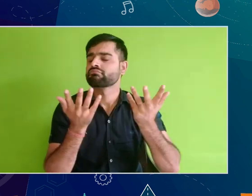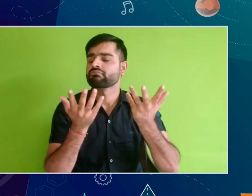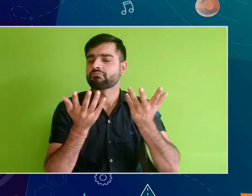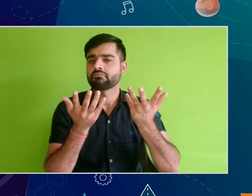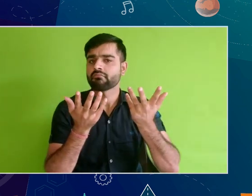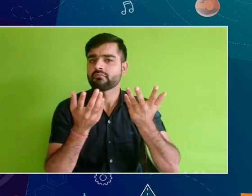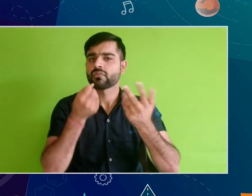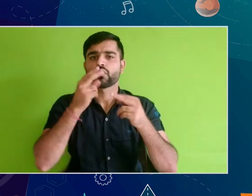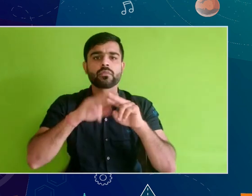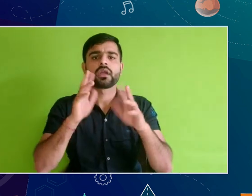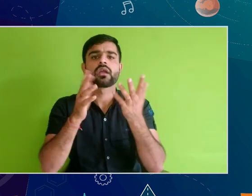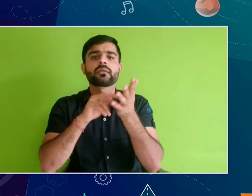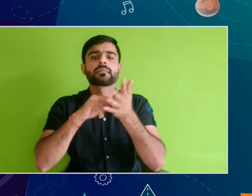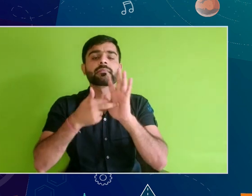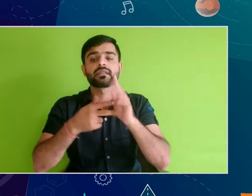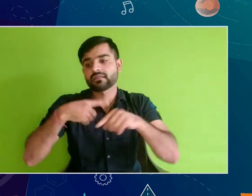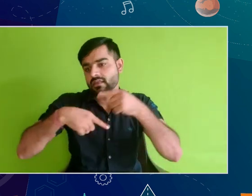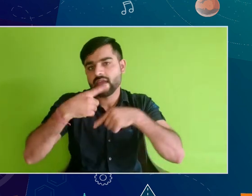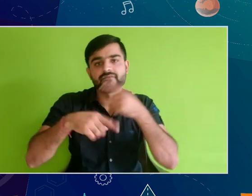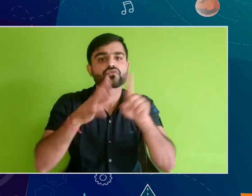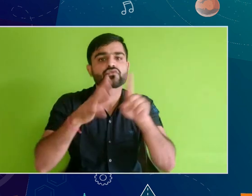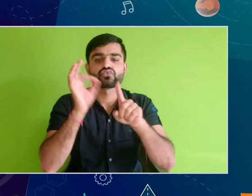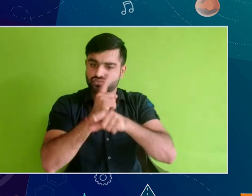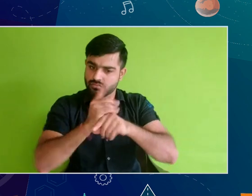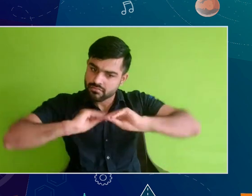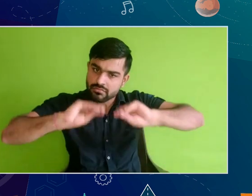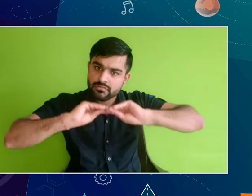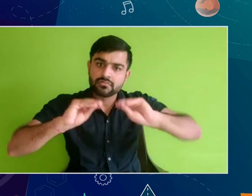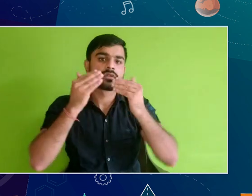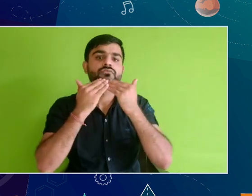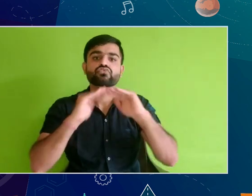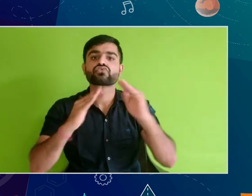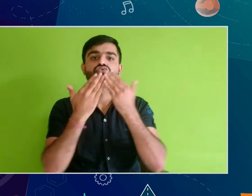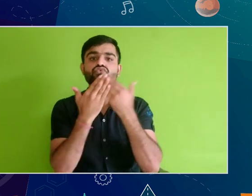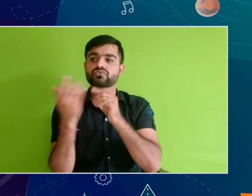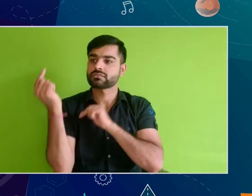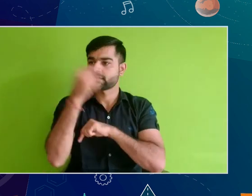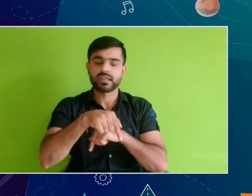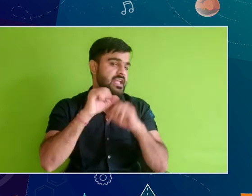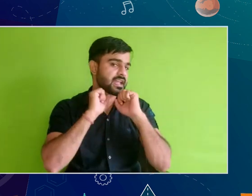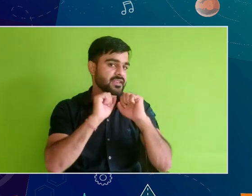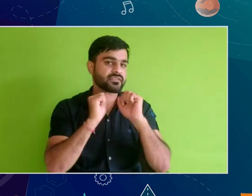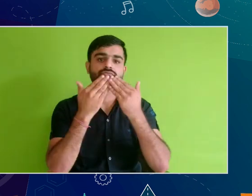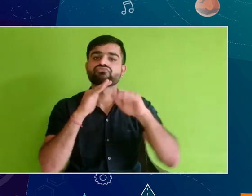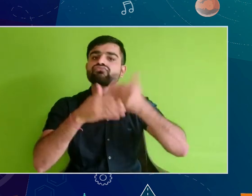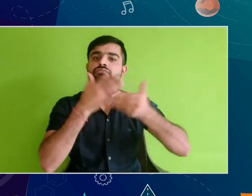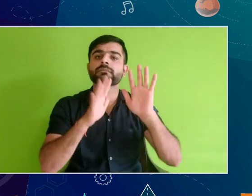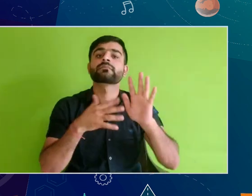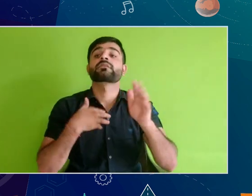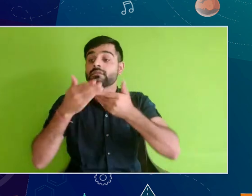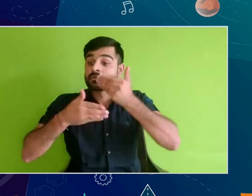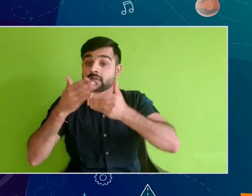it is not a regular mode of teaching these days. Children are not going to the school. So we can teach them